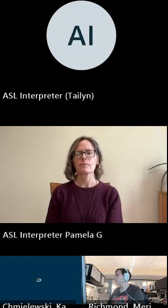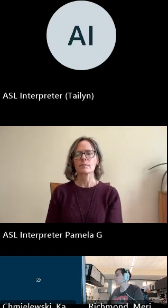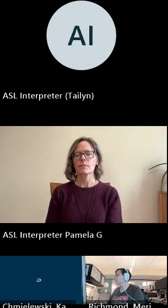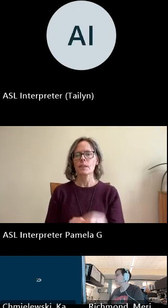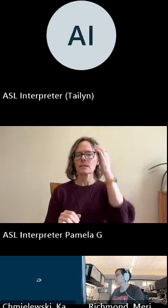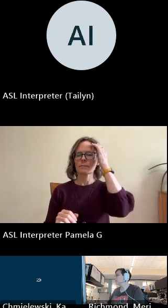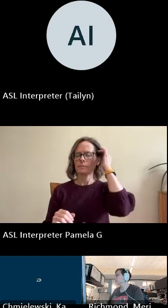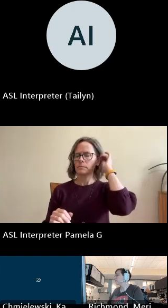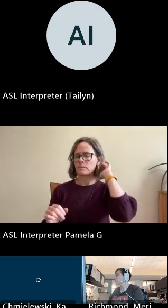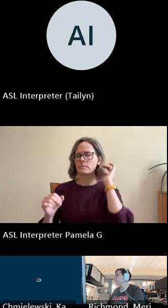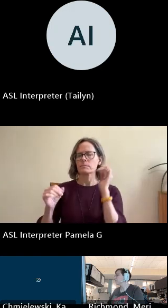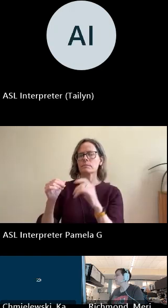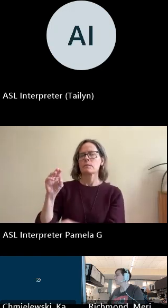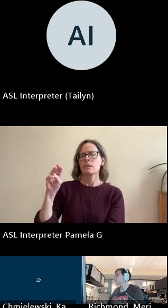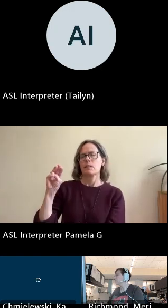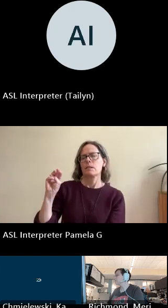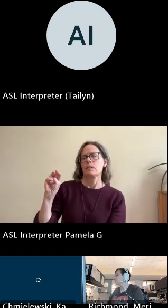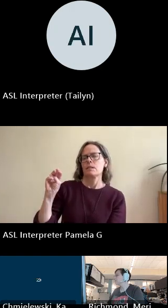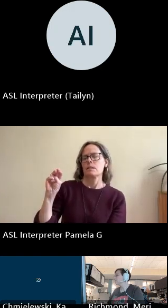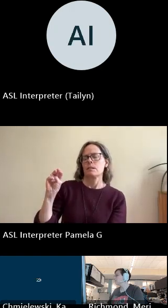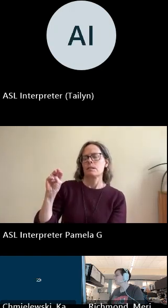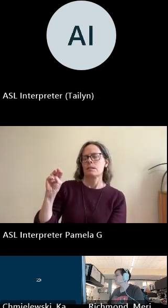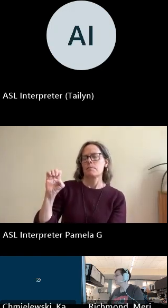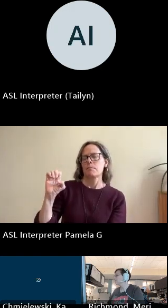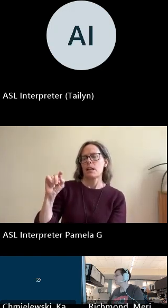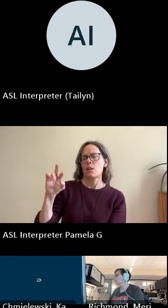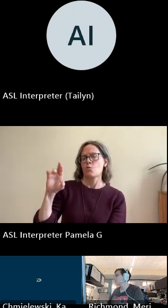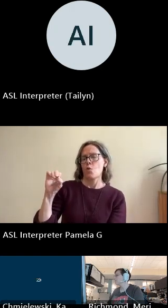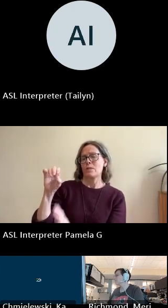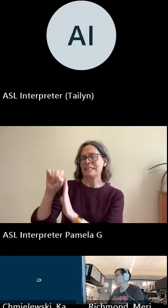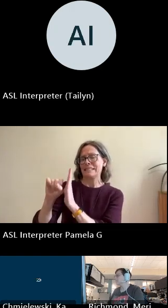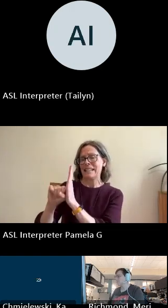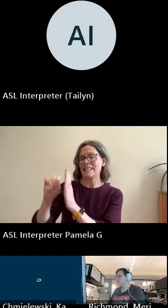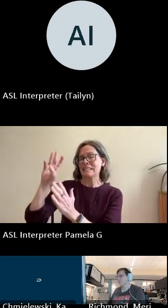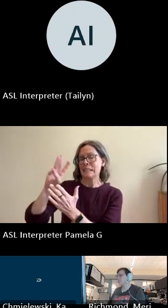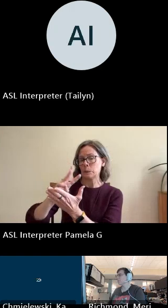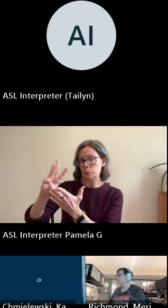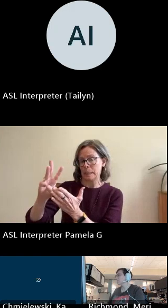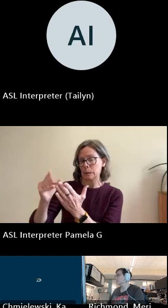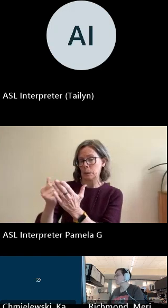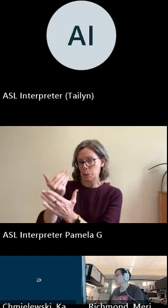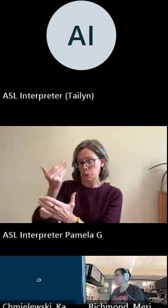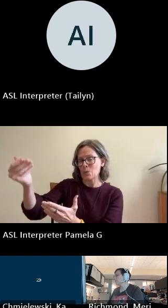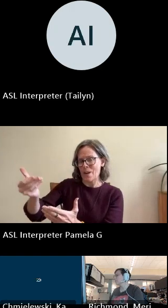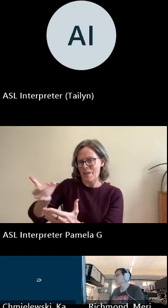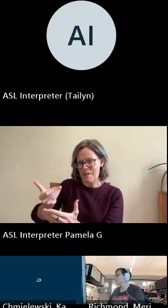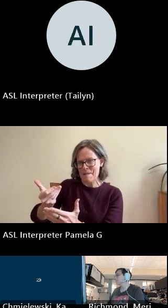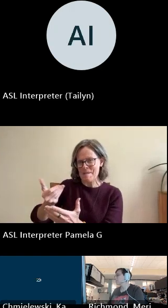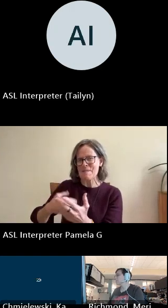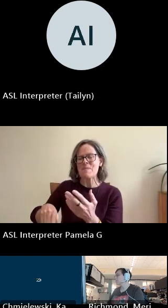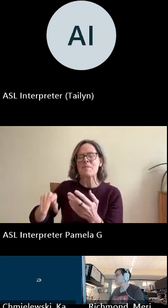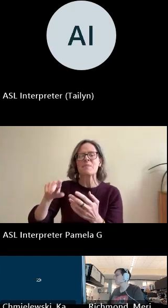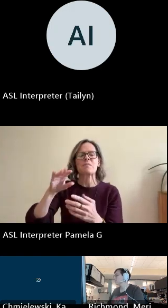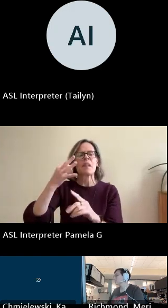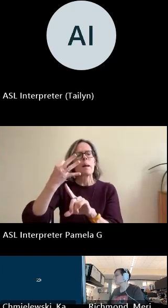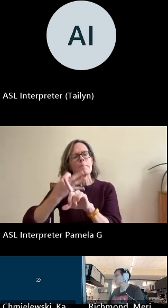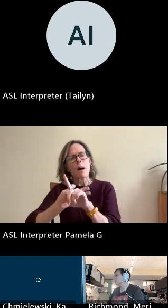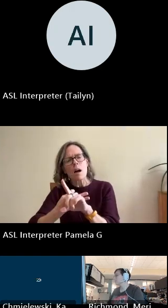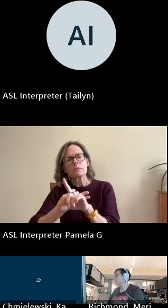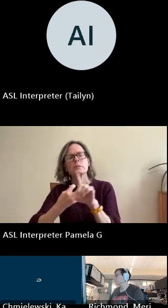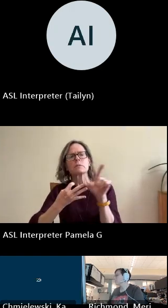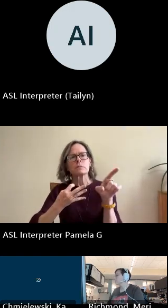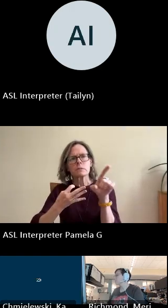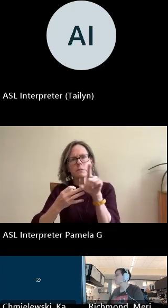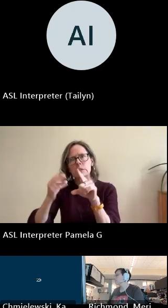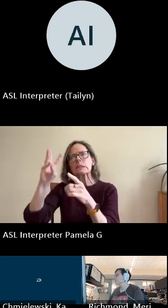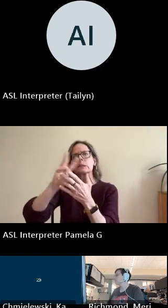Okay, we've got someone from Metro State and 6 weeks, so pretty new. Welcome. We've got 9 months,